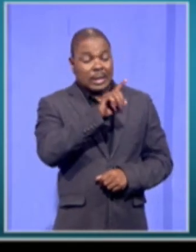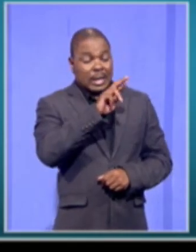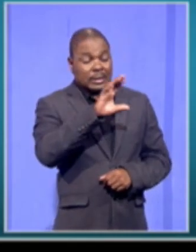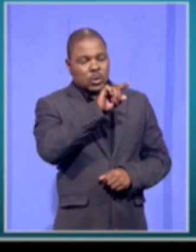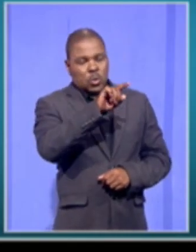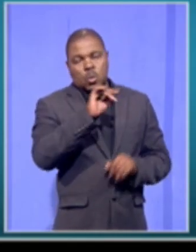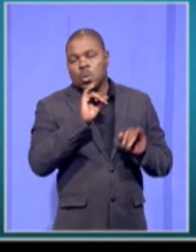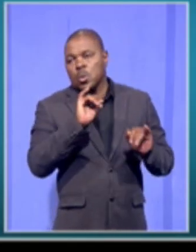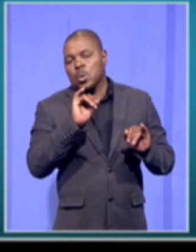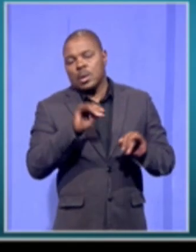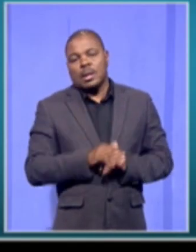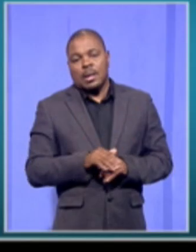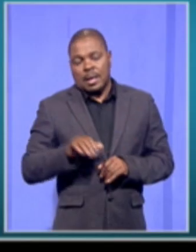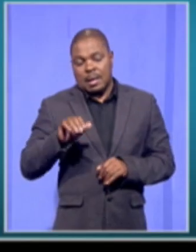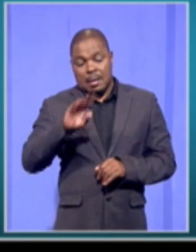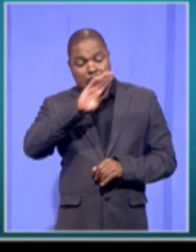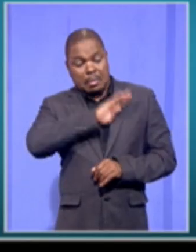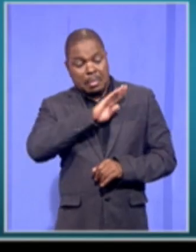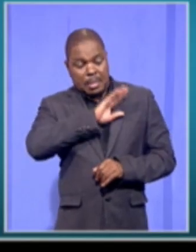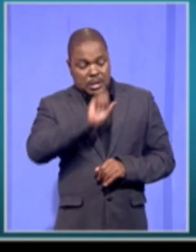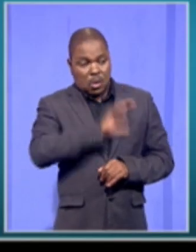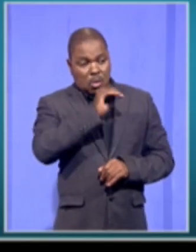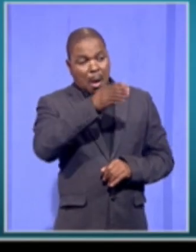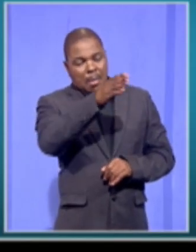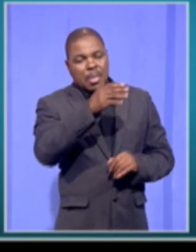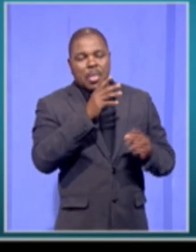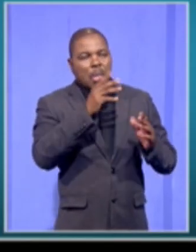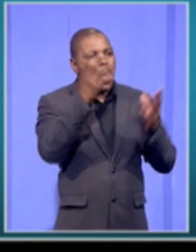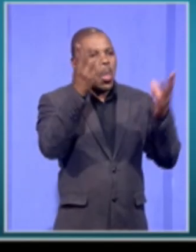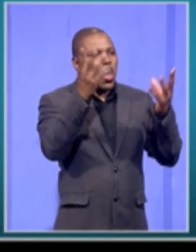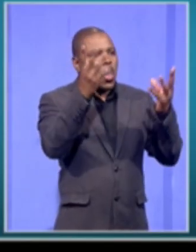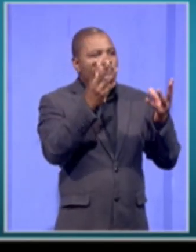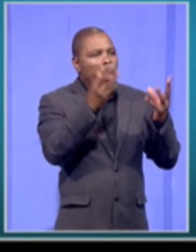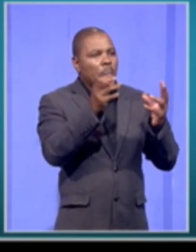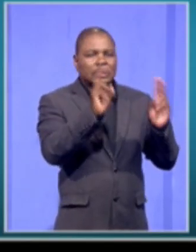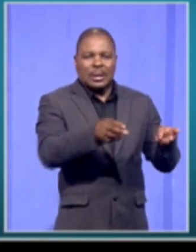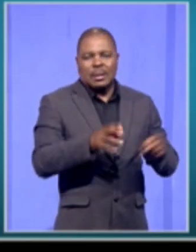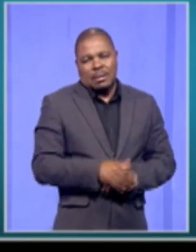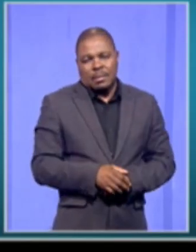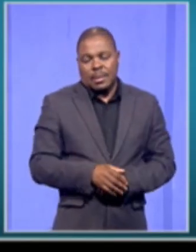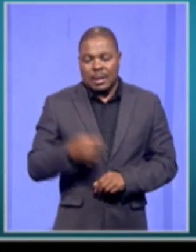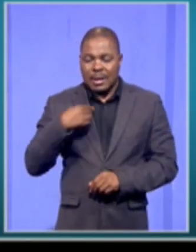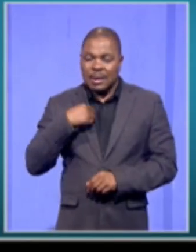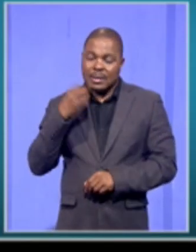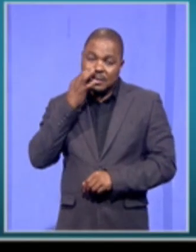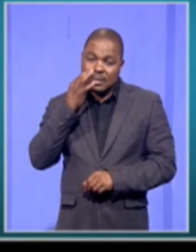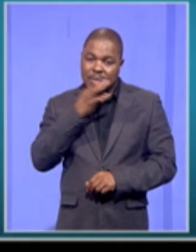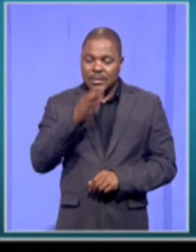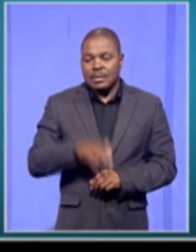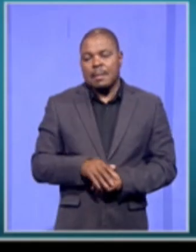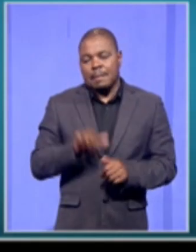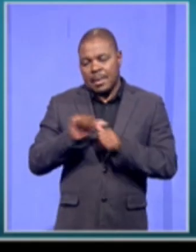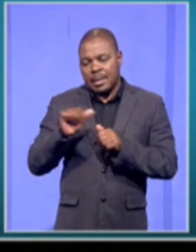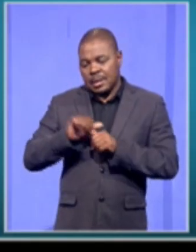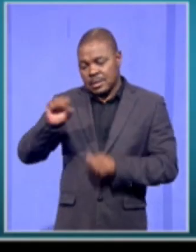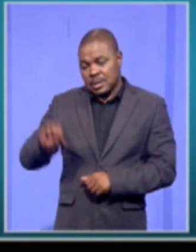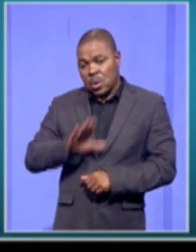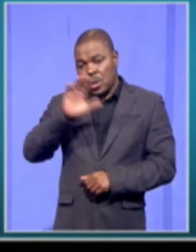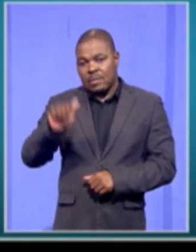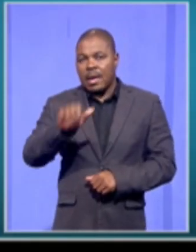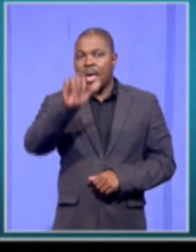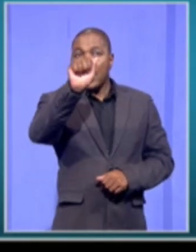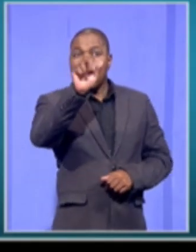a SANDF a fela. Nna ke rea ke mmušo wa Afrika Borwa o bolele le dinaga tša African Union di ye go